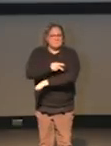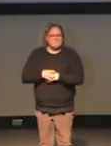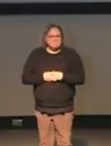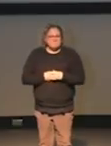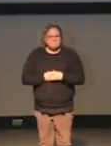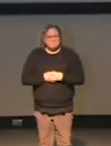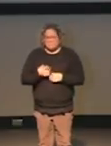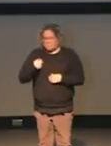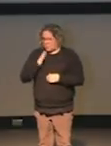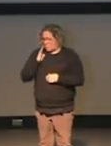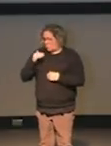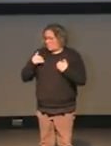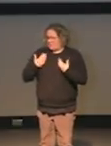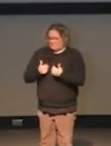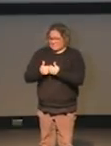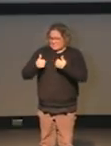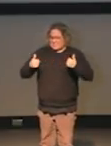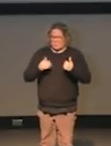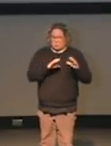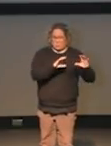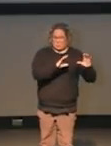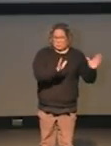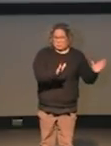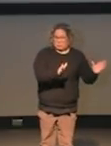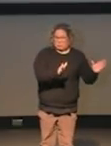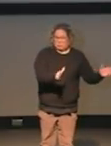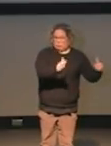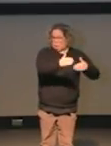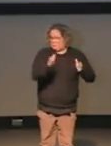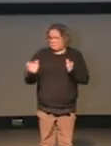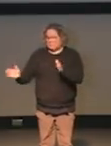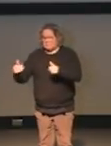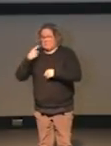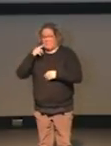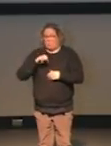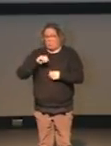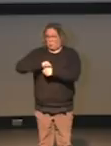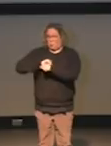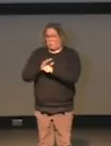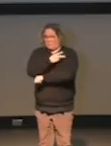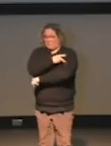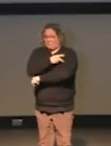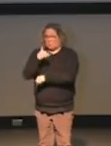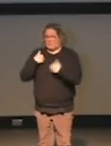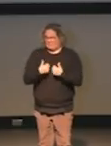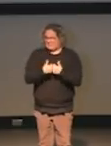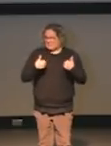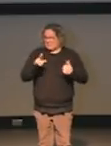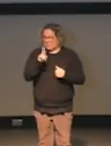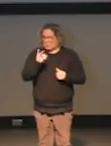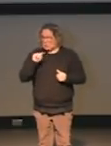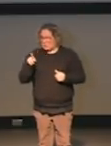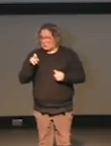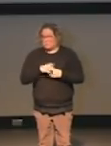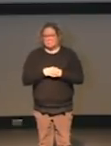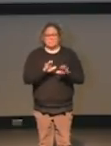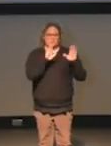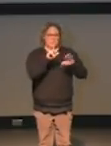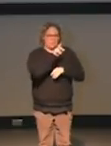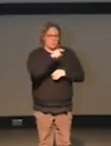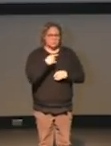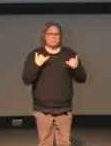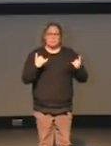Are we going to have separate units in the hospital for COVID patients? Yeah, so that's a great question, and we're in the midst of trying